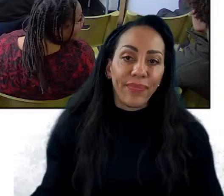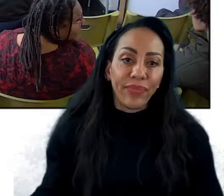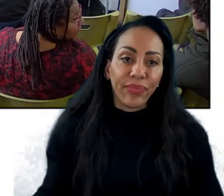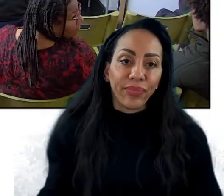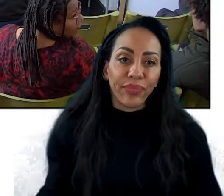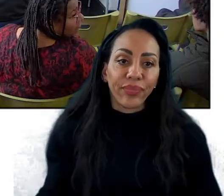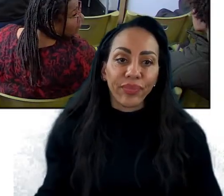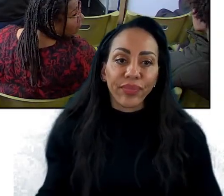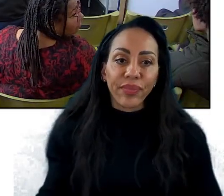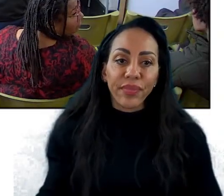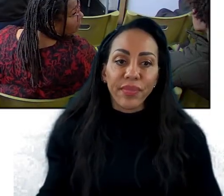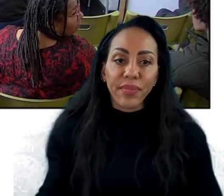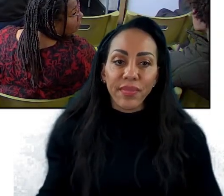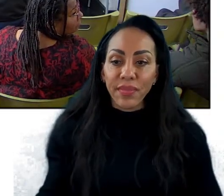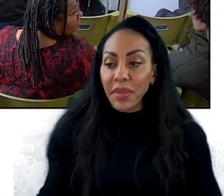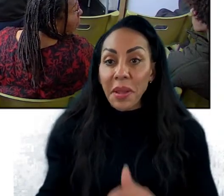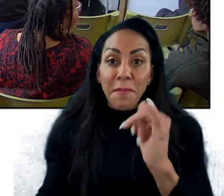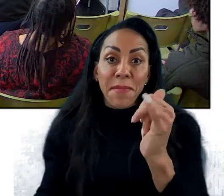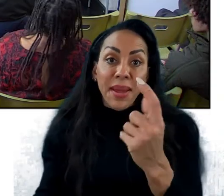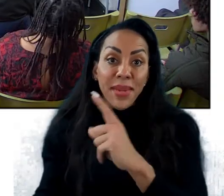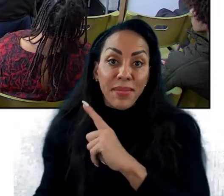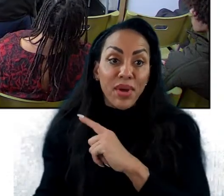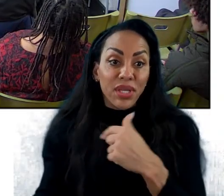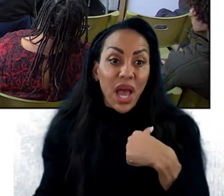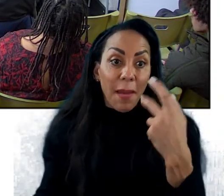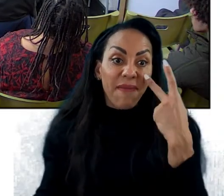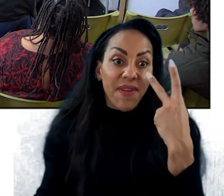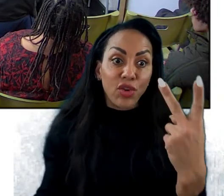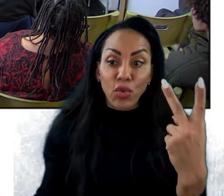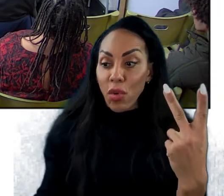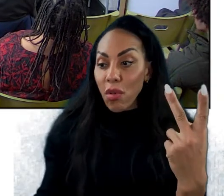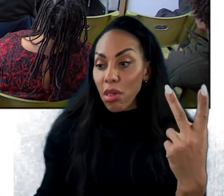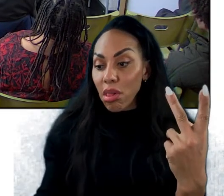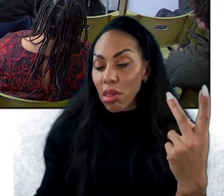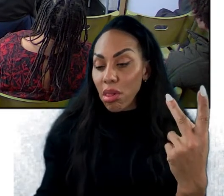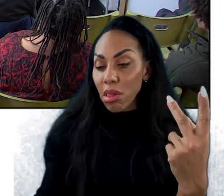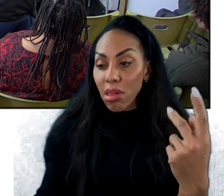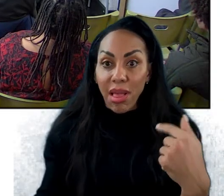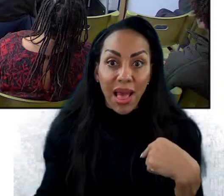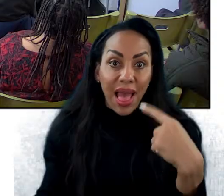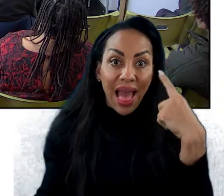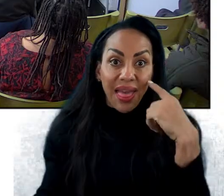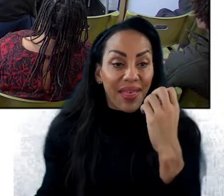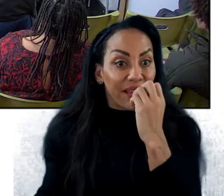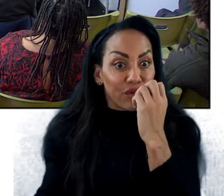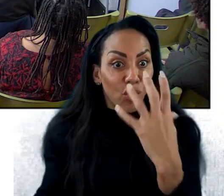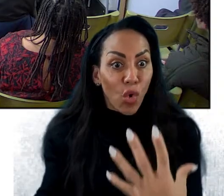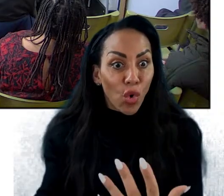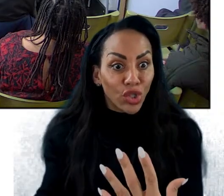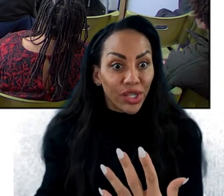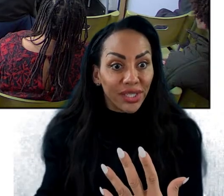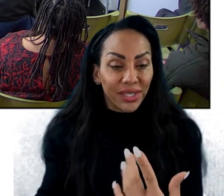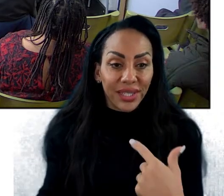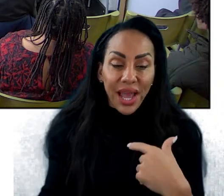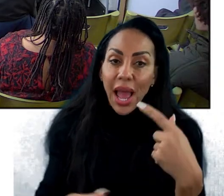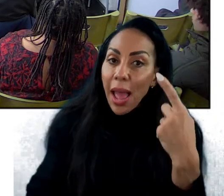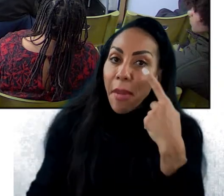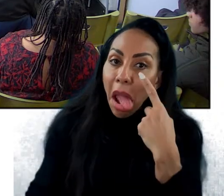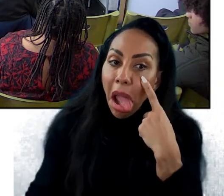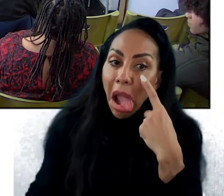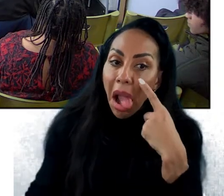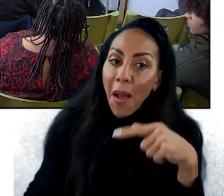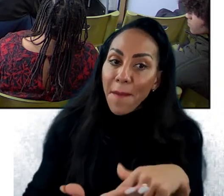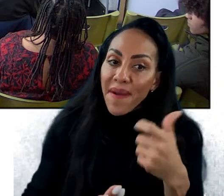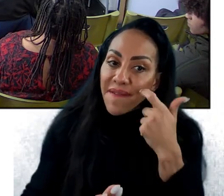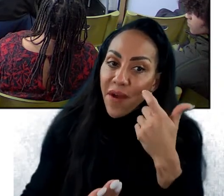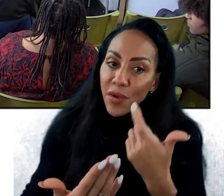This might just be because I'm quite visual, but I just think it's like gorgeous. I can't believe it. Like I'm just trying it on my phone now, and like